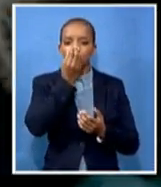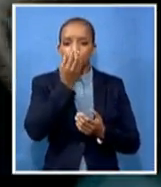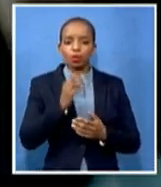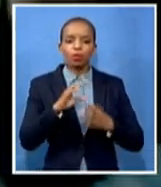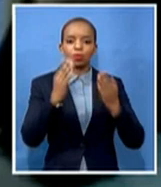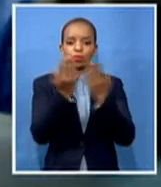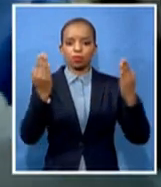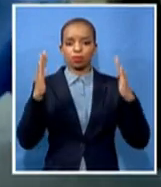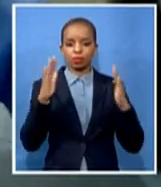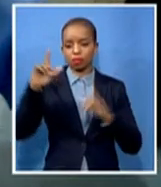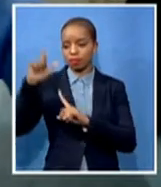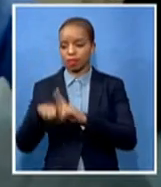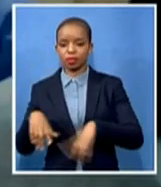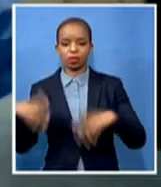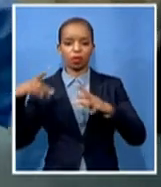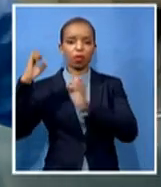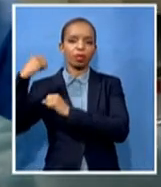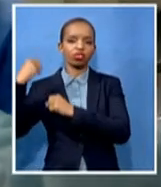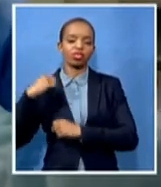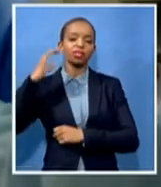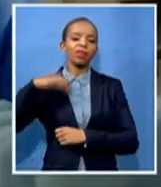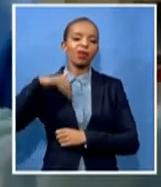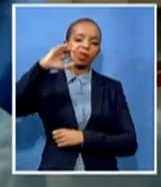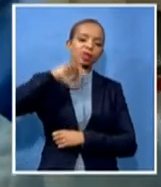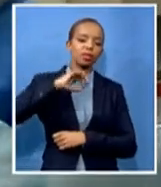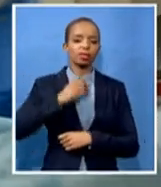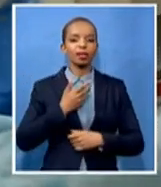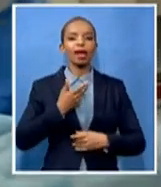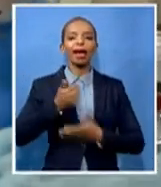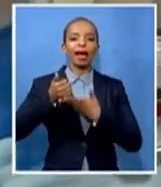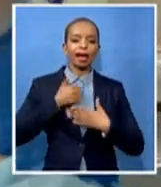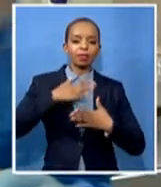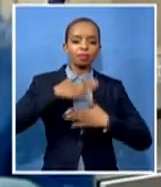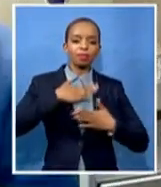breathe. Those kinds of procedures are done in the high-risk